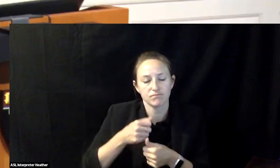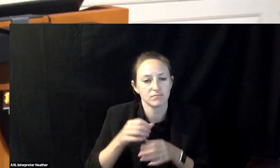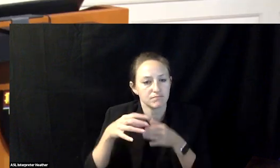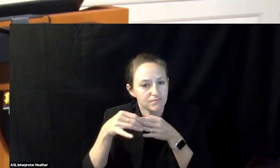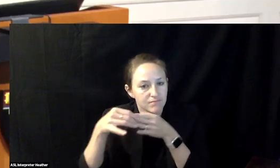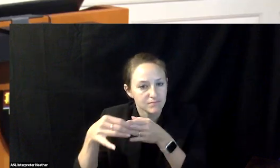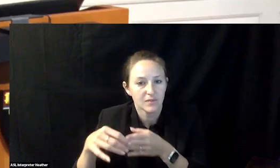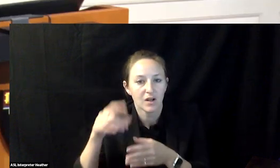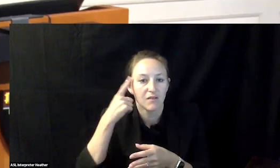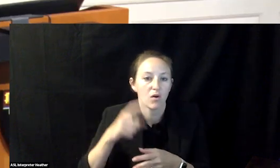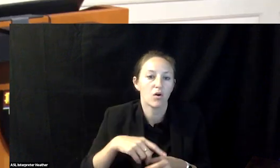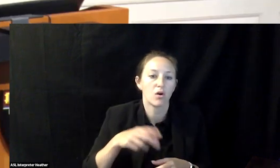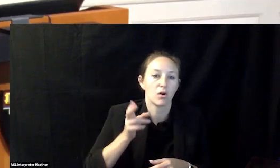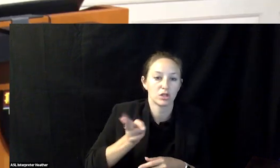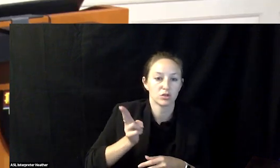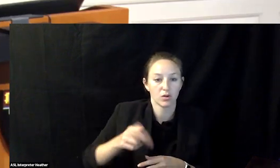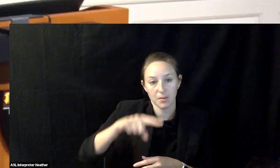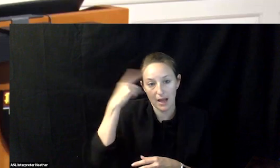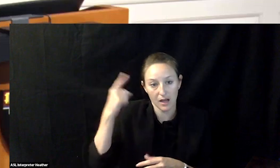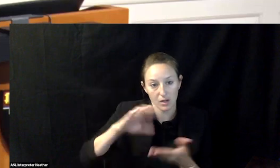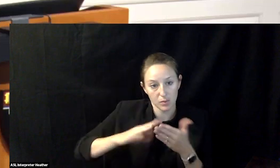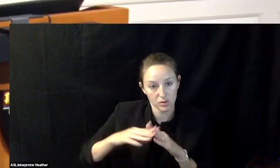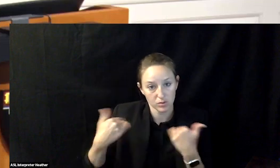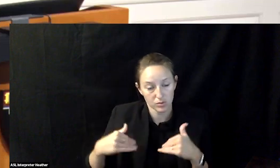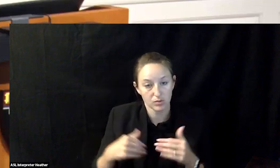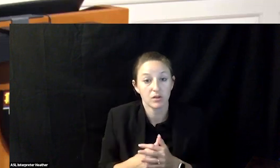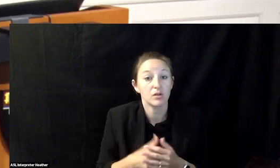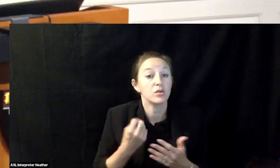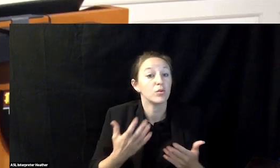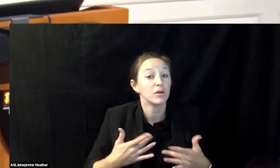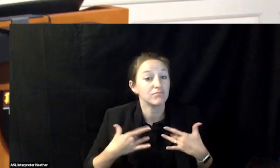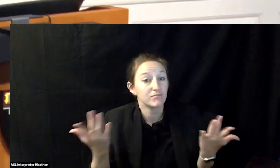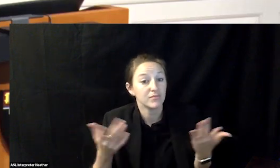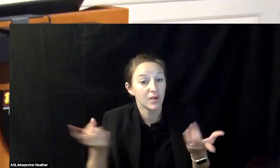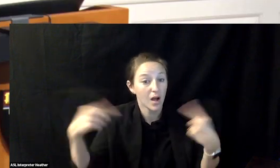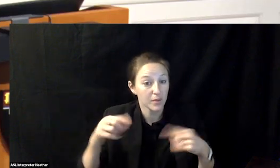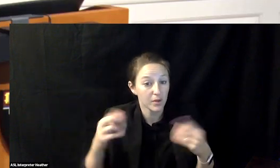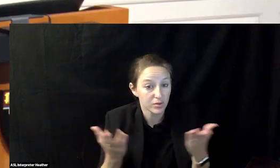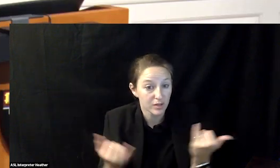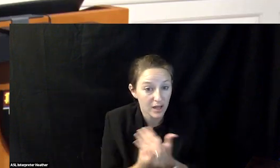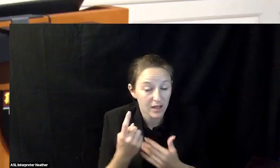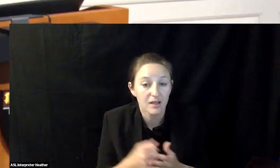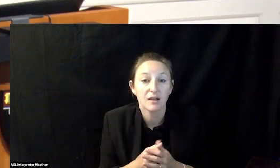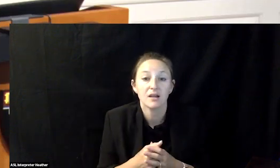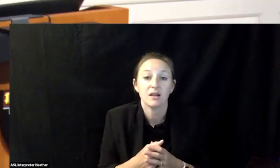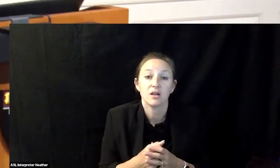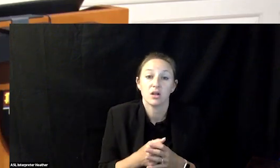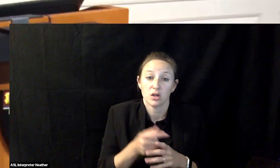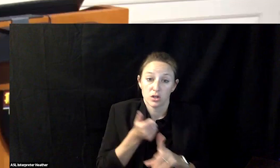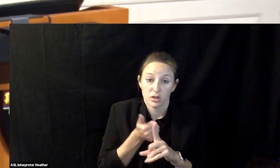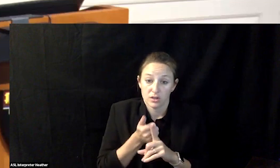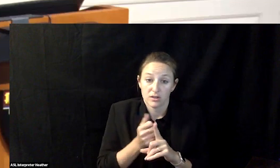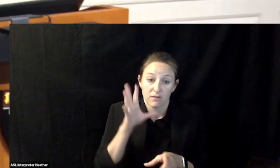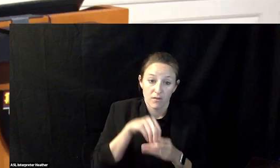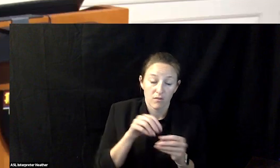sector. For a long time, and we're grateful to have her here today. At Harvard, she certainly plays some of our leadership and governance